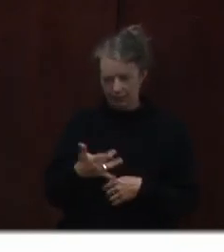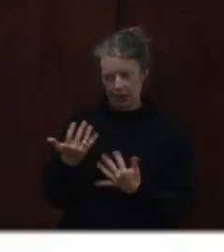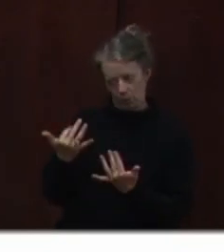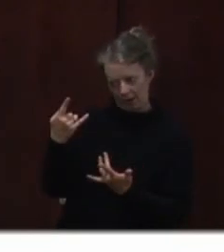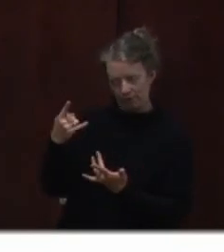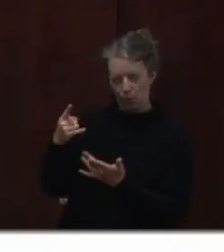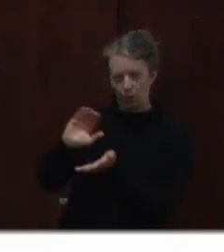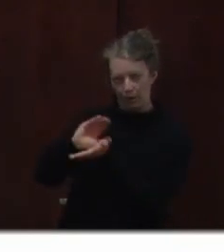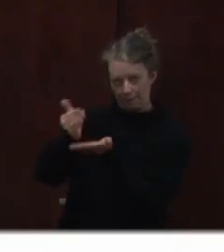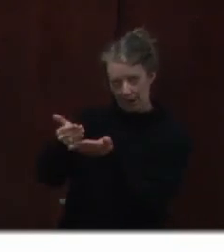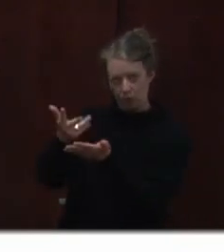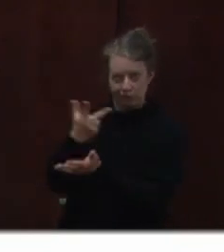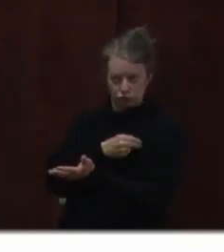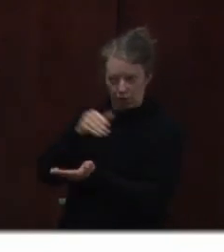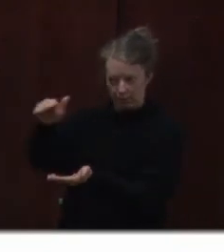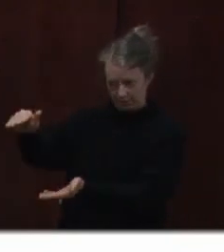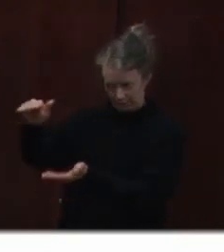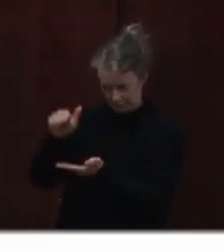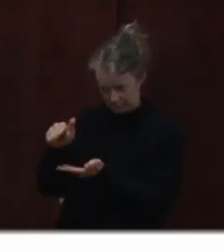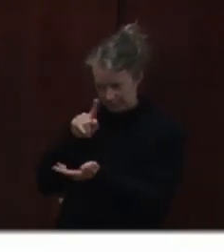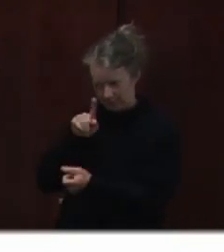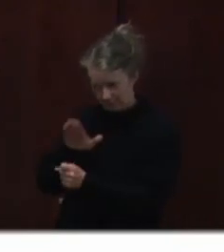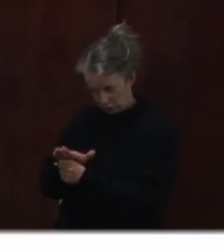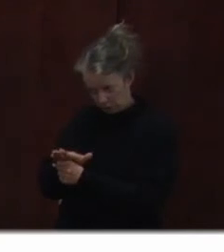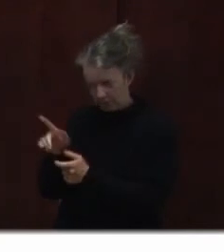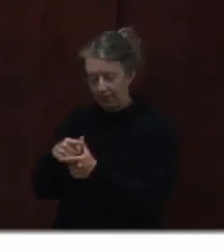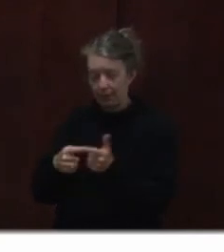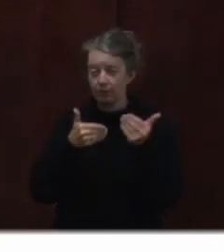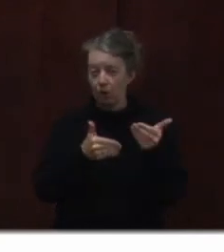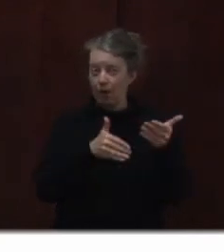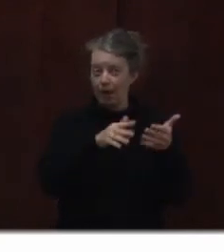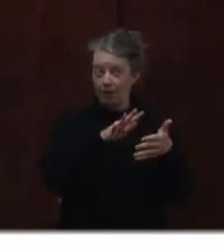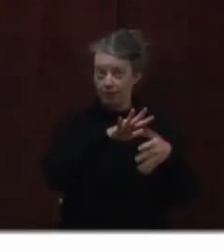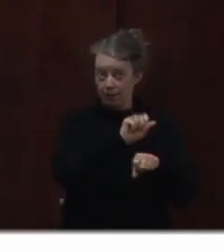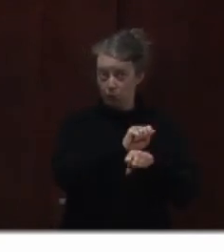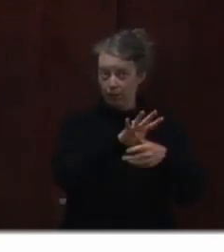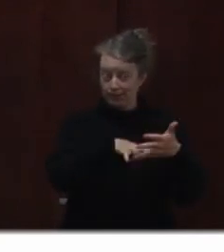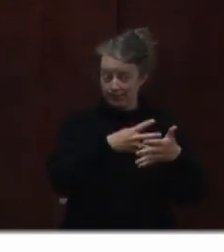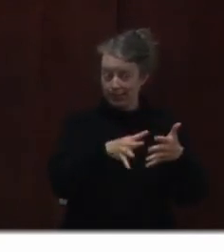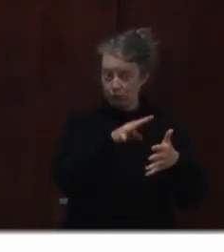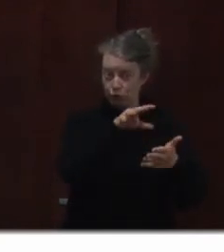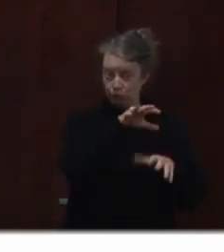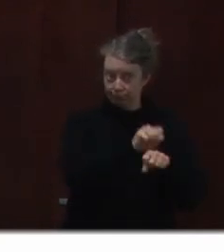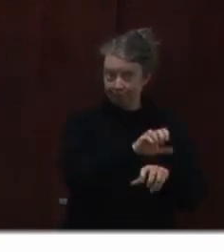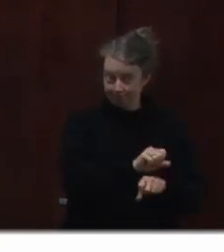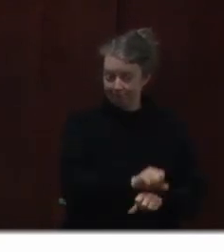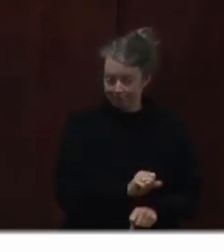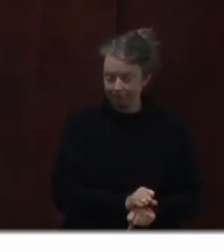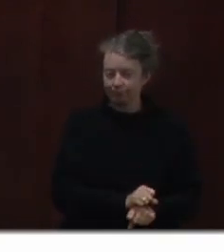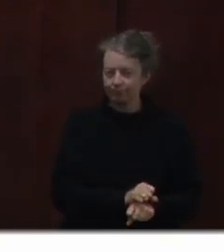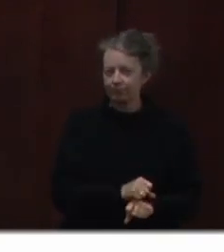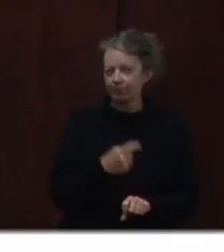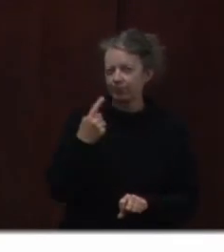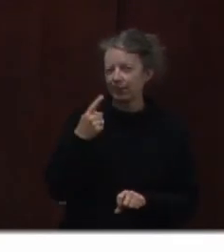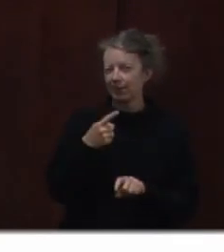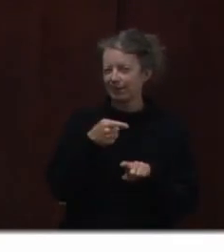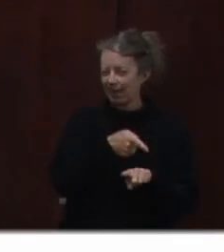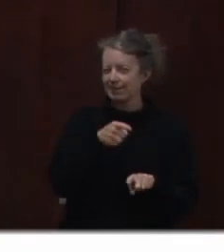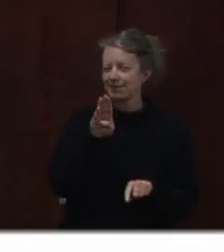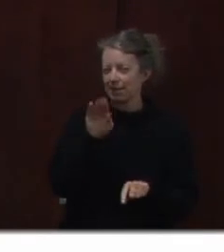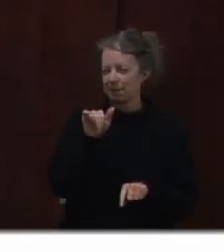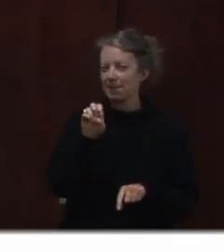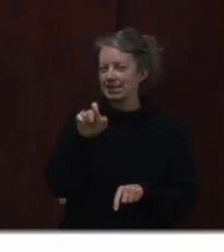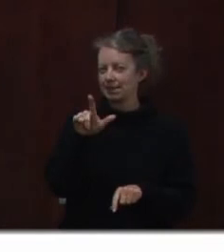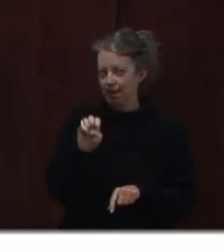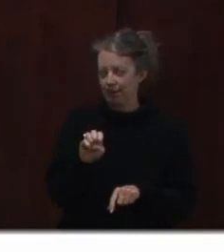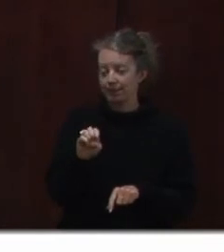in and we can confirm it, we start scheduling folks for those appointments that we know we're going to have part of as part of our baseline. Now, when we accept a transfer